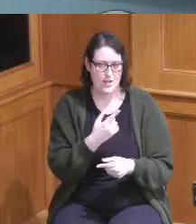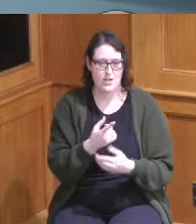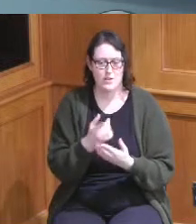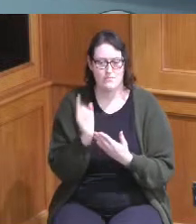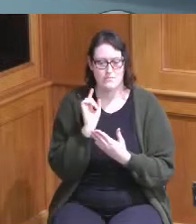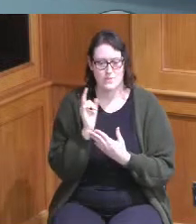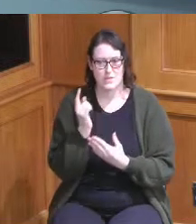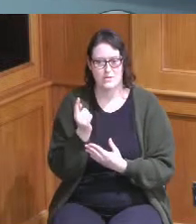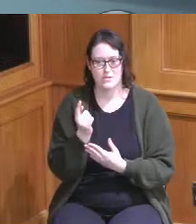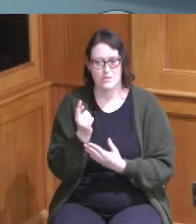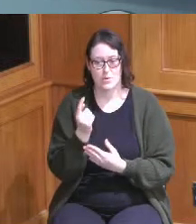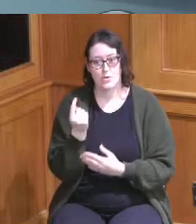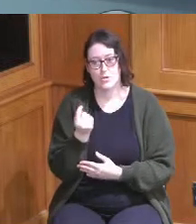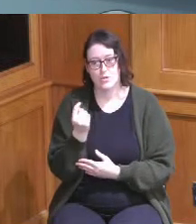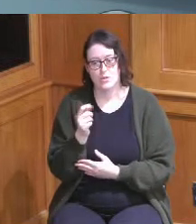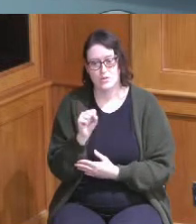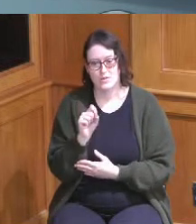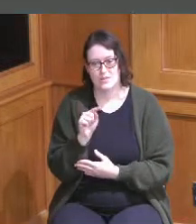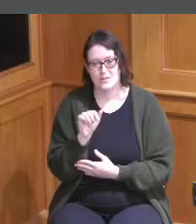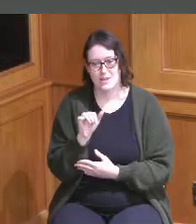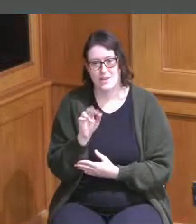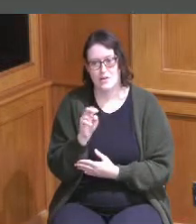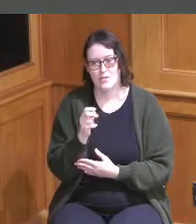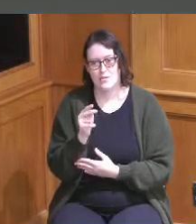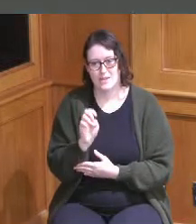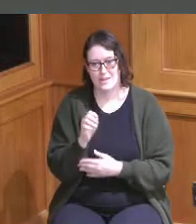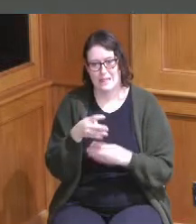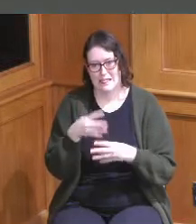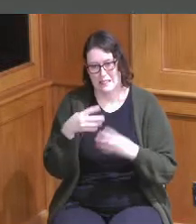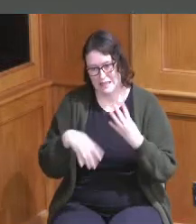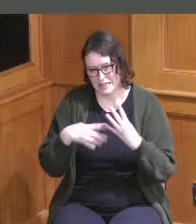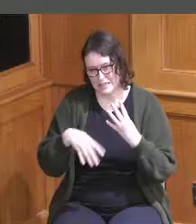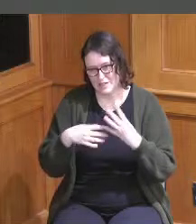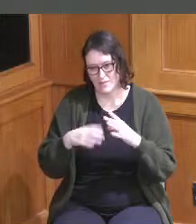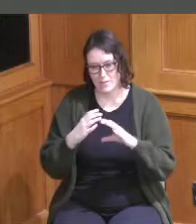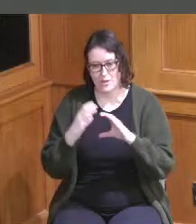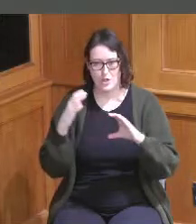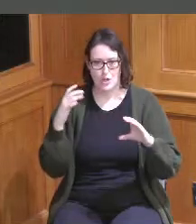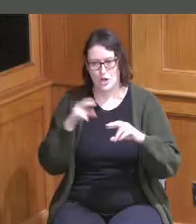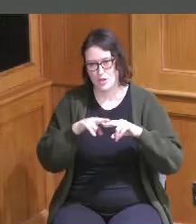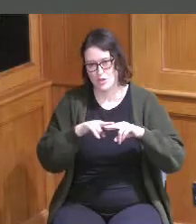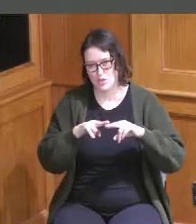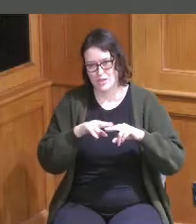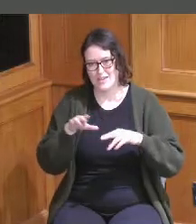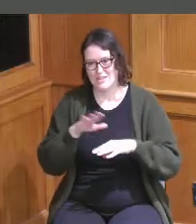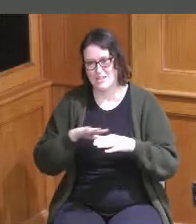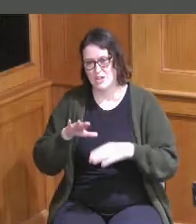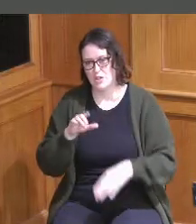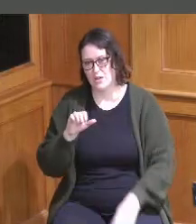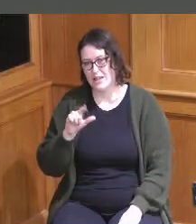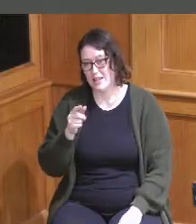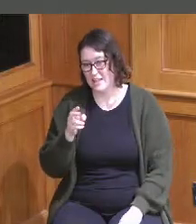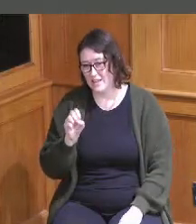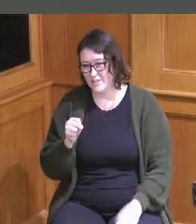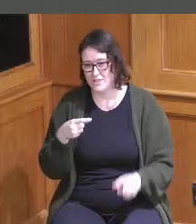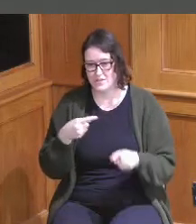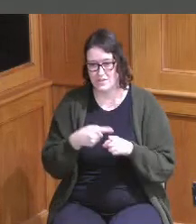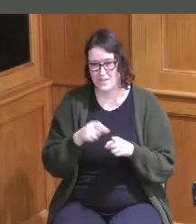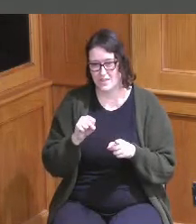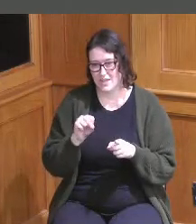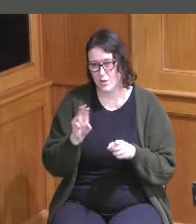on Tuesday, there was a styrene leak from a tank car out in the Whitewater Township, Cleves area, out on the intersection of State